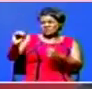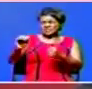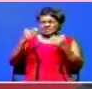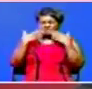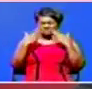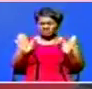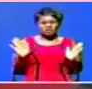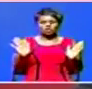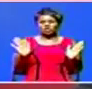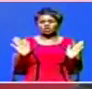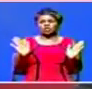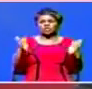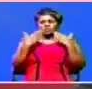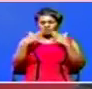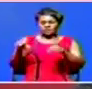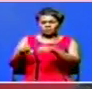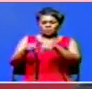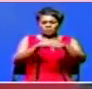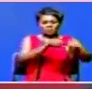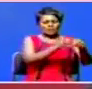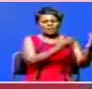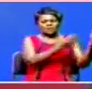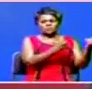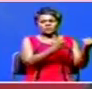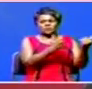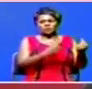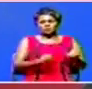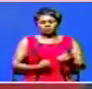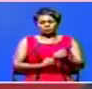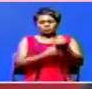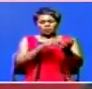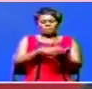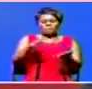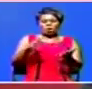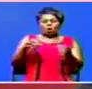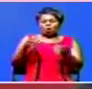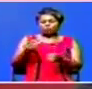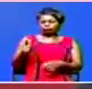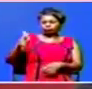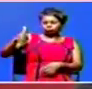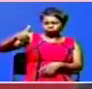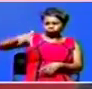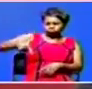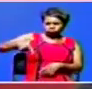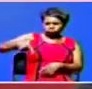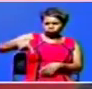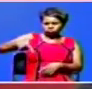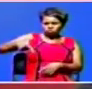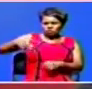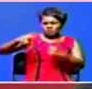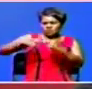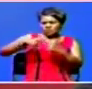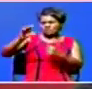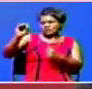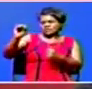already completed. Completion of the pipeline is expected to substantially increase the flow of petroleum products and displace at least 70